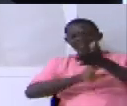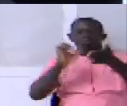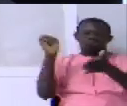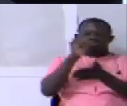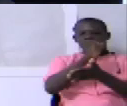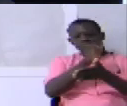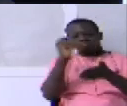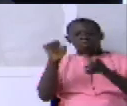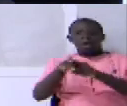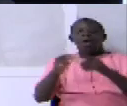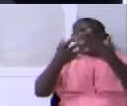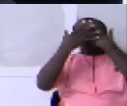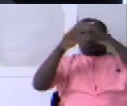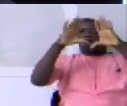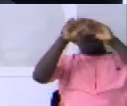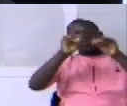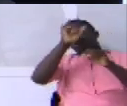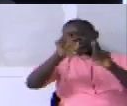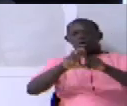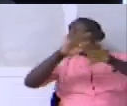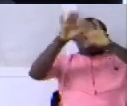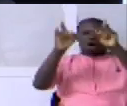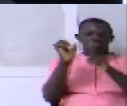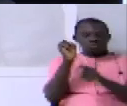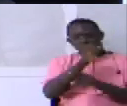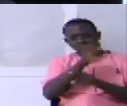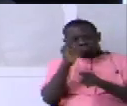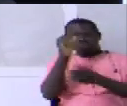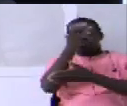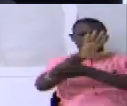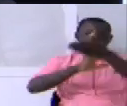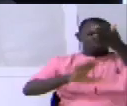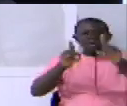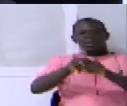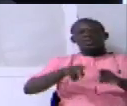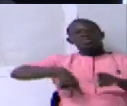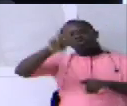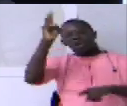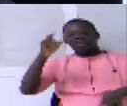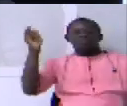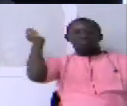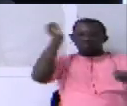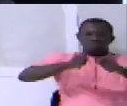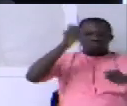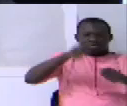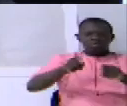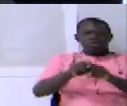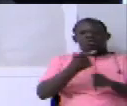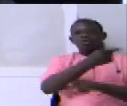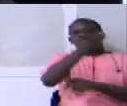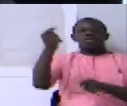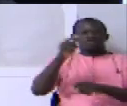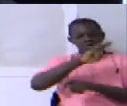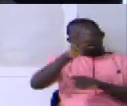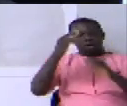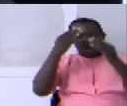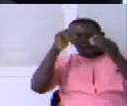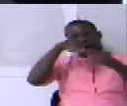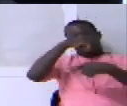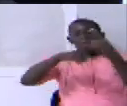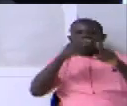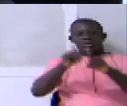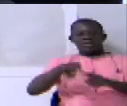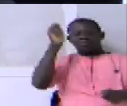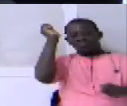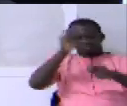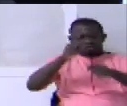are singing it, and like the 12 lashes that you talked about, that you didn't know about the 12 lashes, as the thing out there, but it's